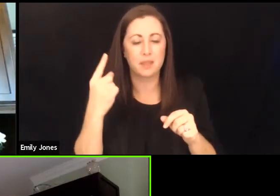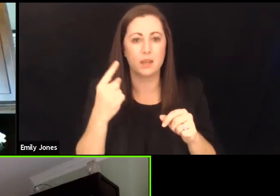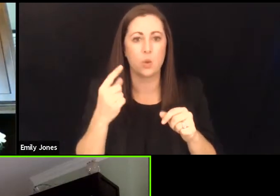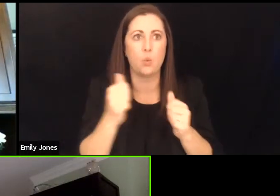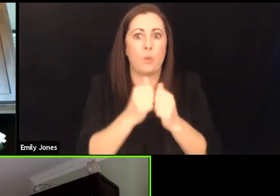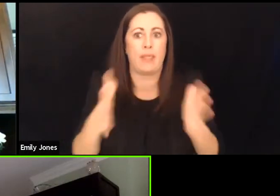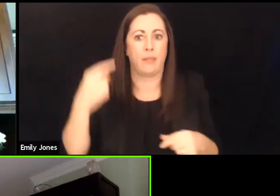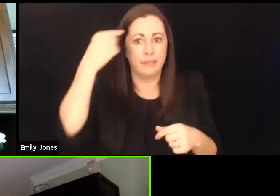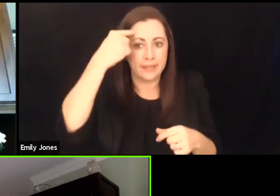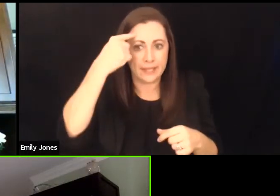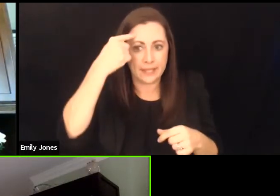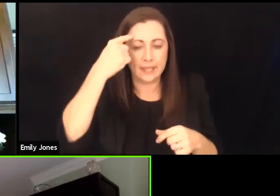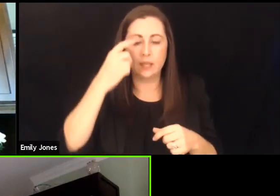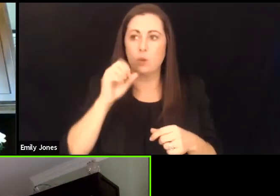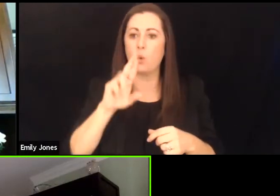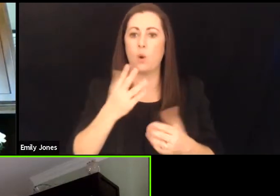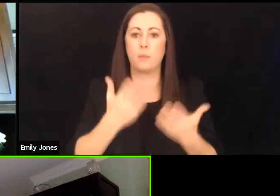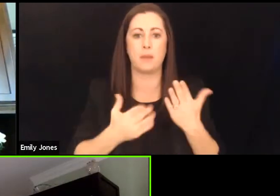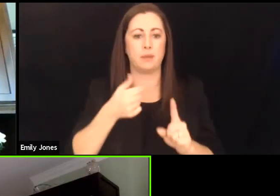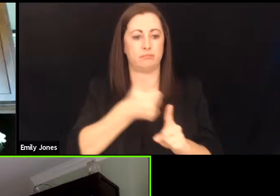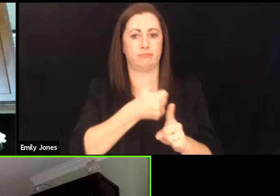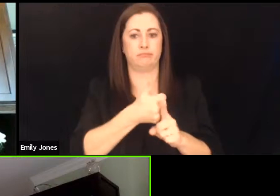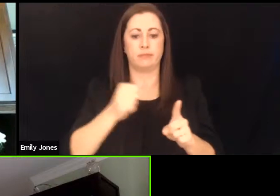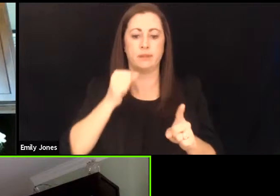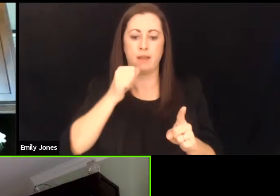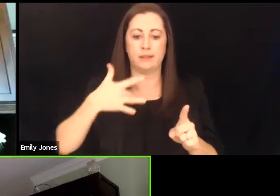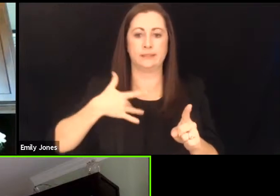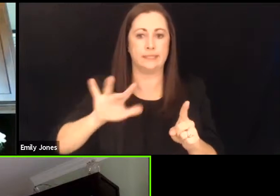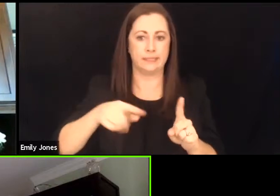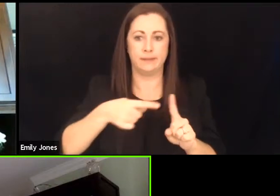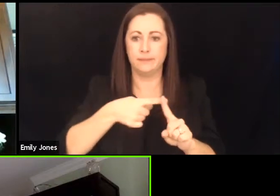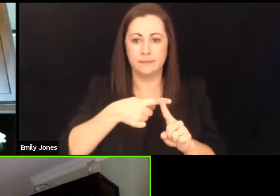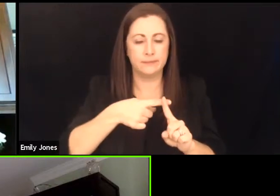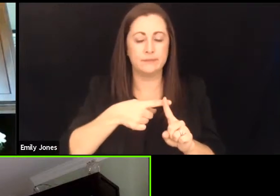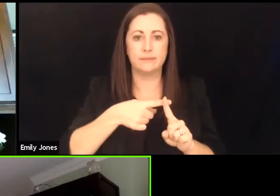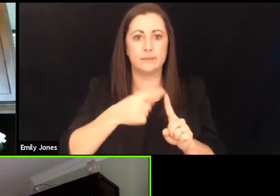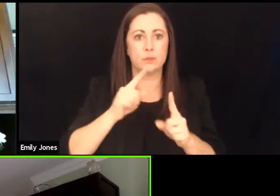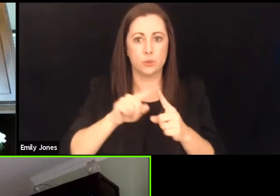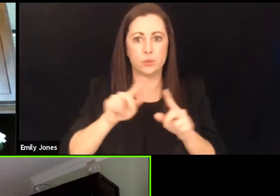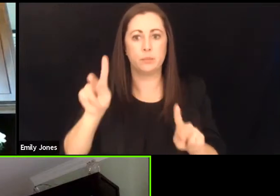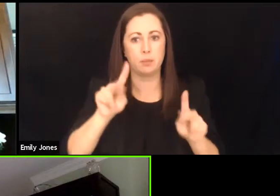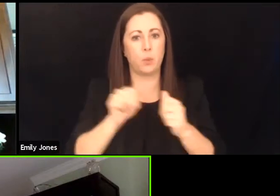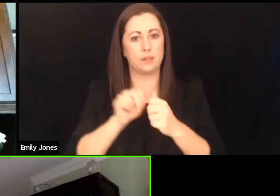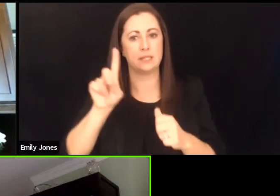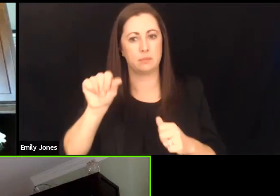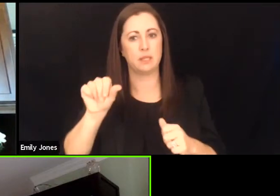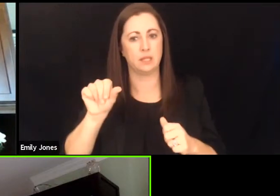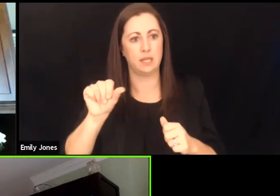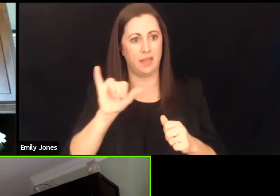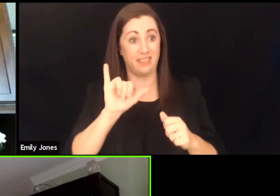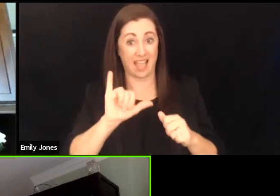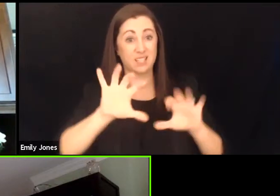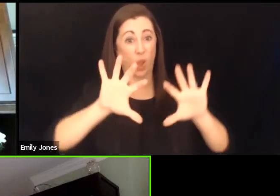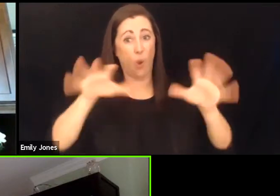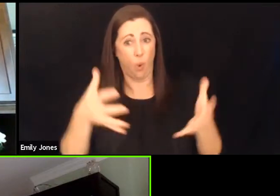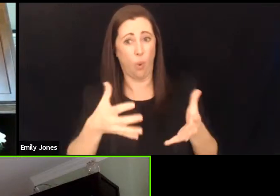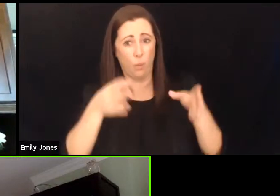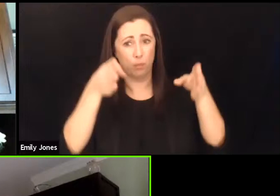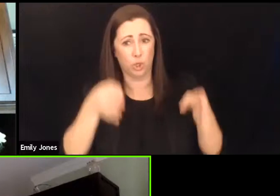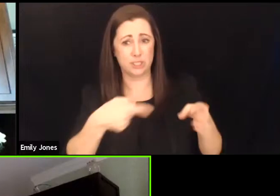Perhaps they have not been sensitized, or they don't understand that a person with a disability can be a whole person like anyone